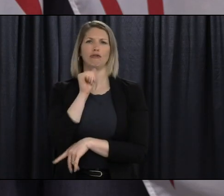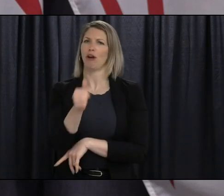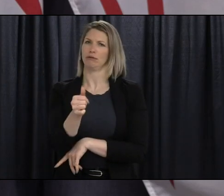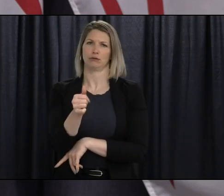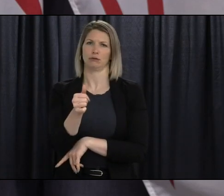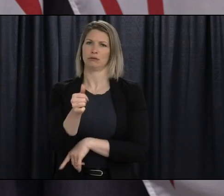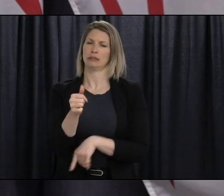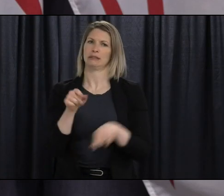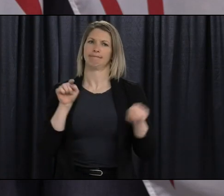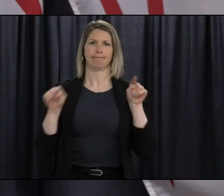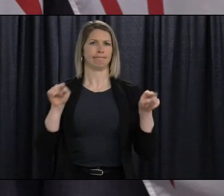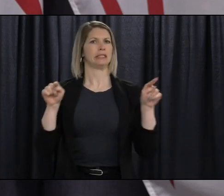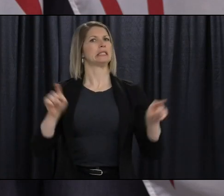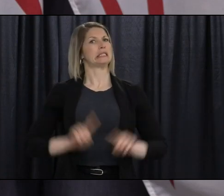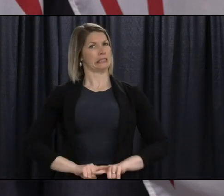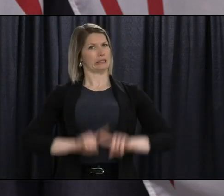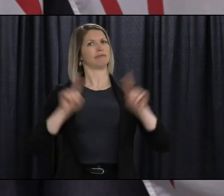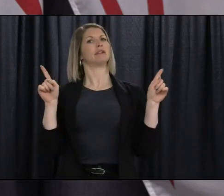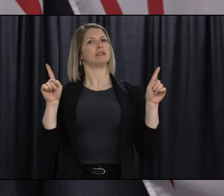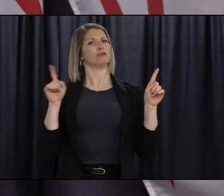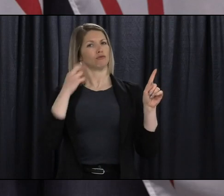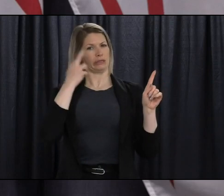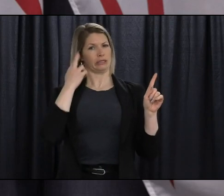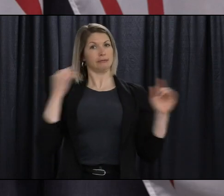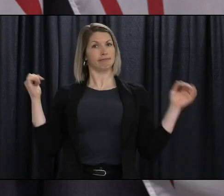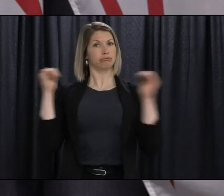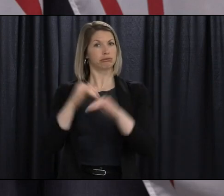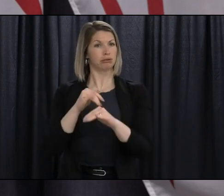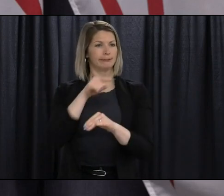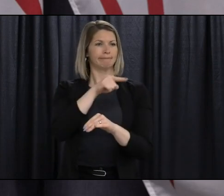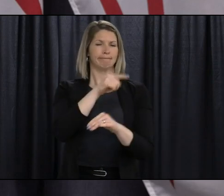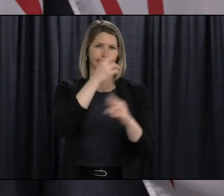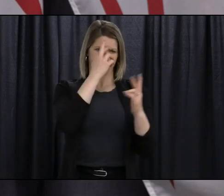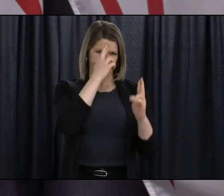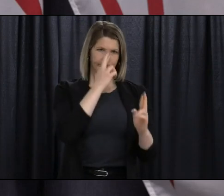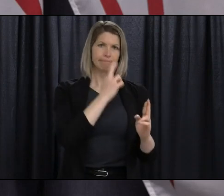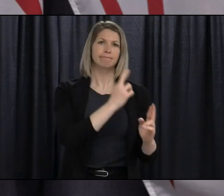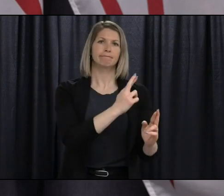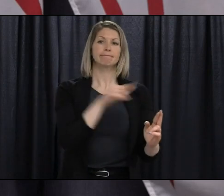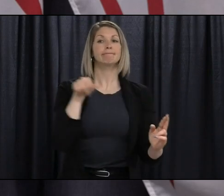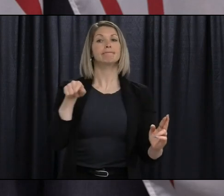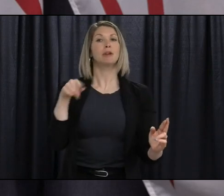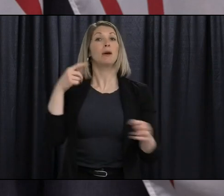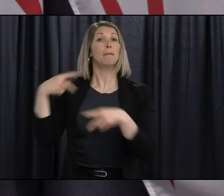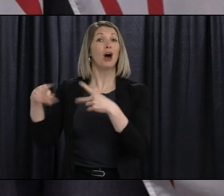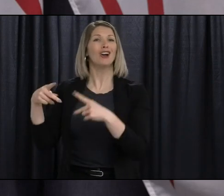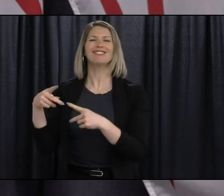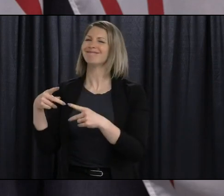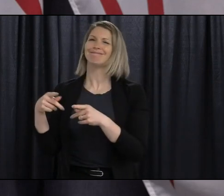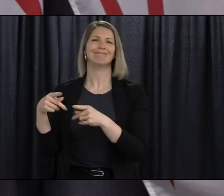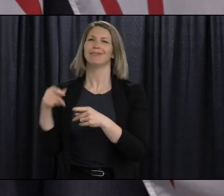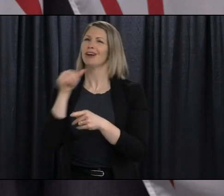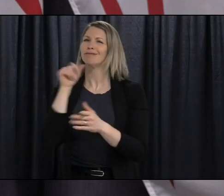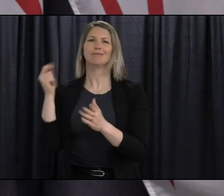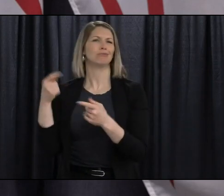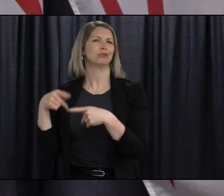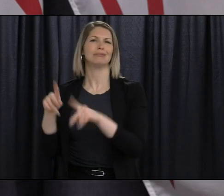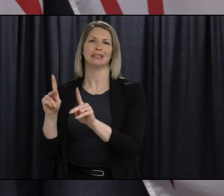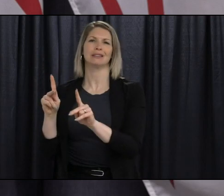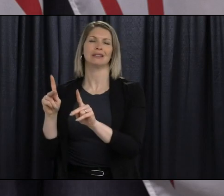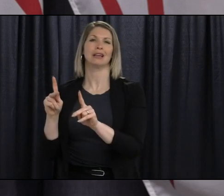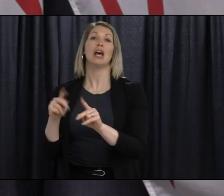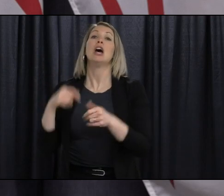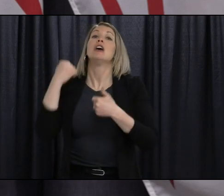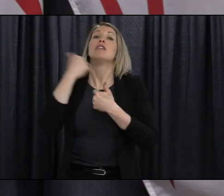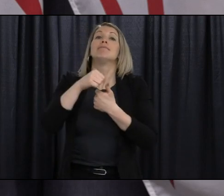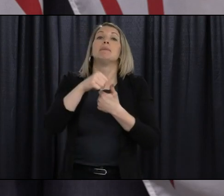yet. This restriction is difficult for us all, but physical distancing is one of the most effective prevention measures in slowing the spread